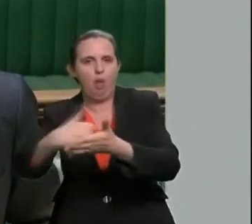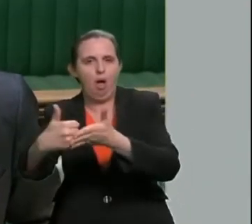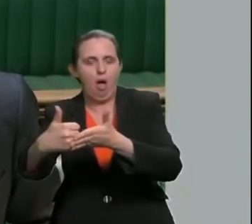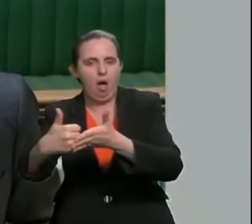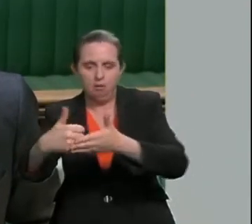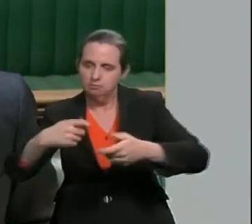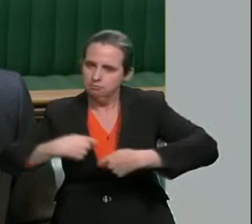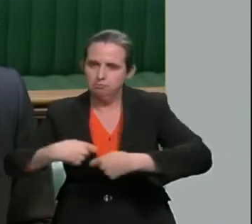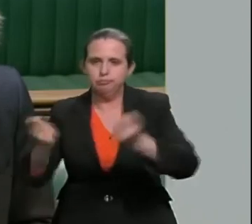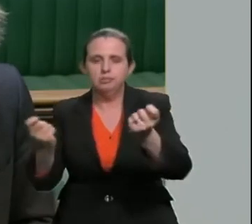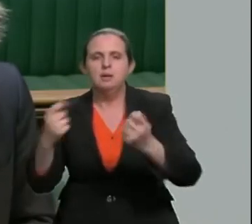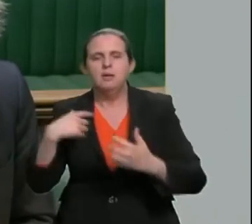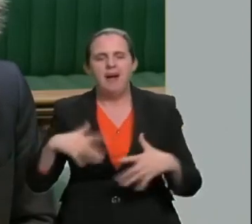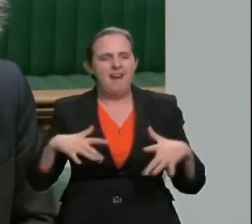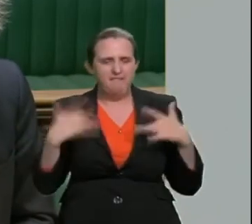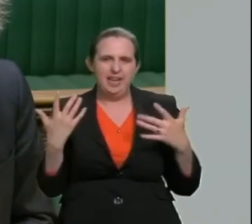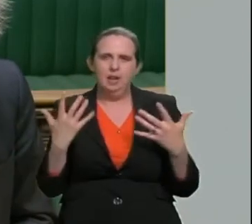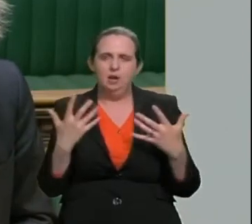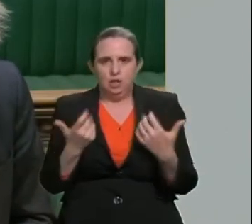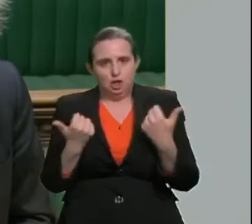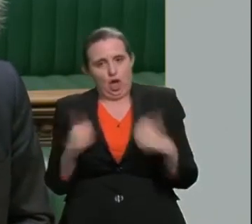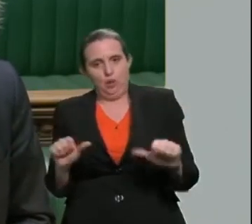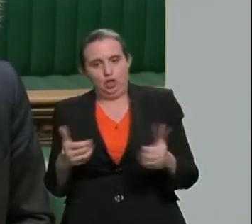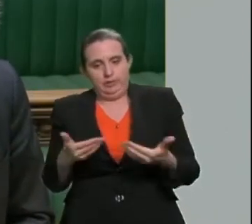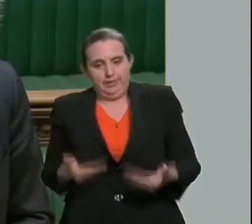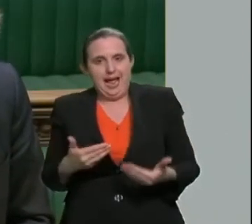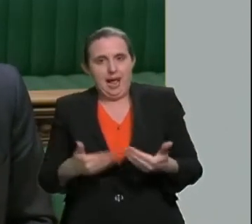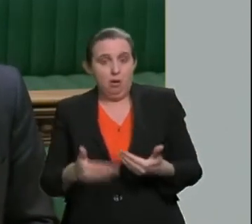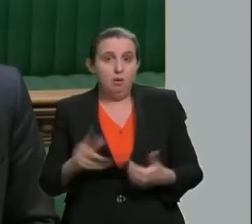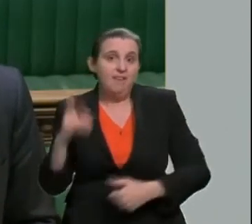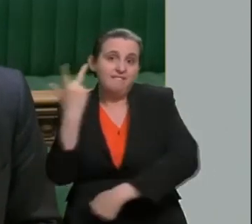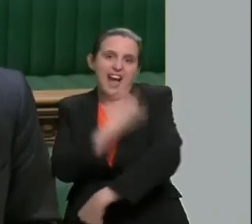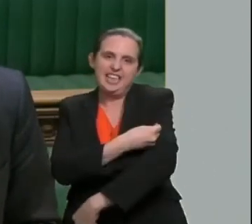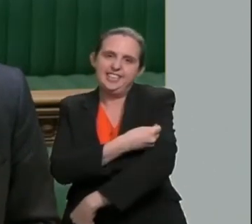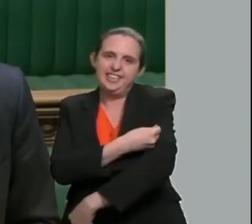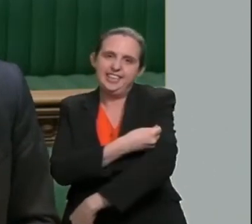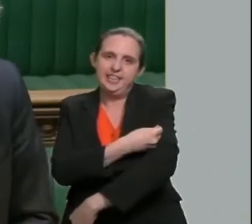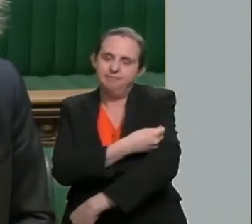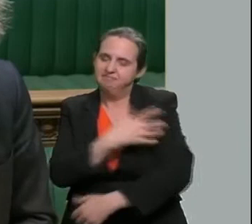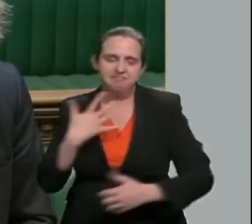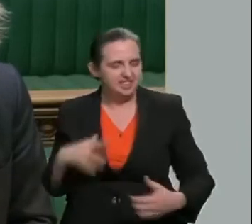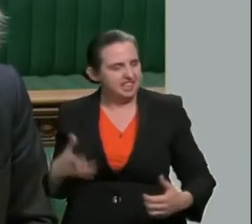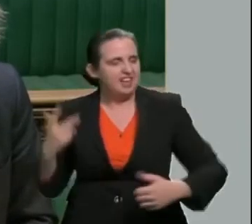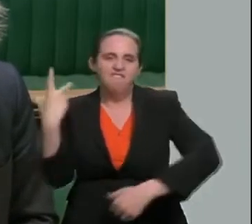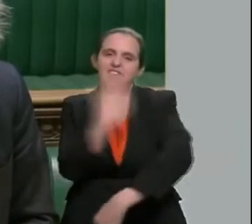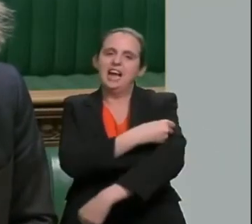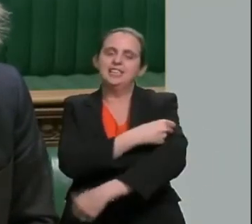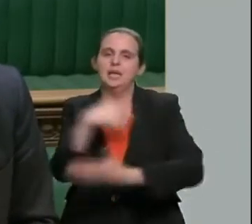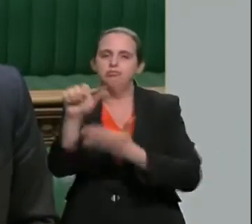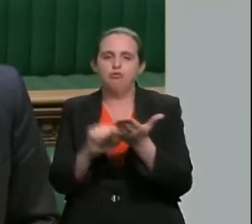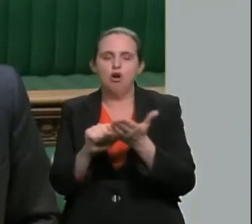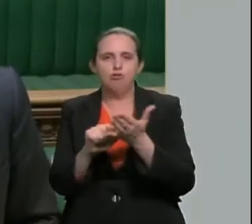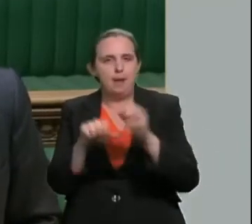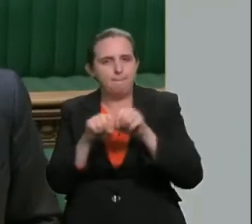Mr. Speaker, or the medium-term solution, I should say, is to vaccinate and to roll out the vaccination programme. And that is what this government is